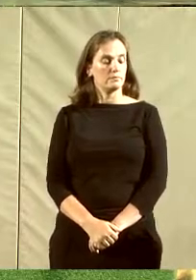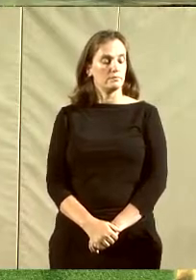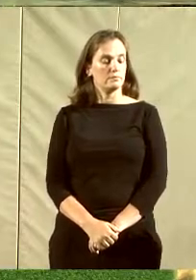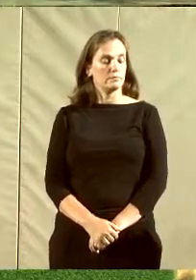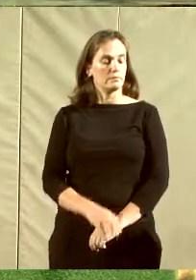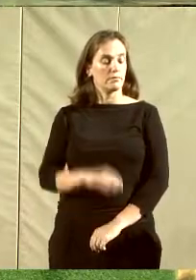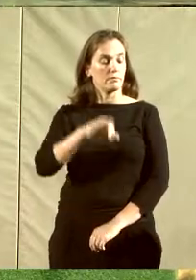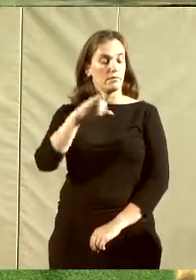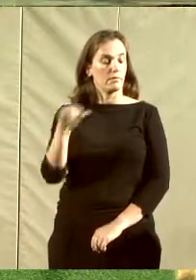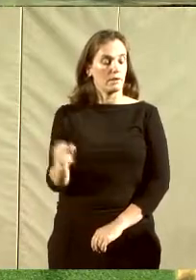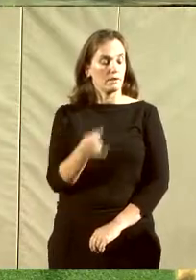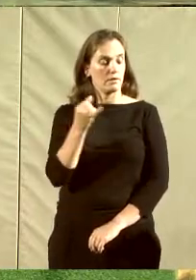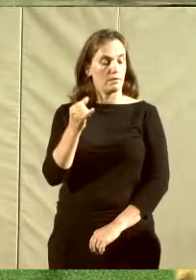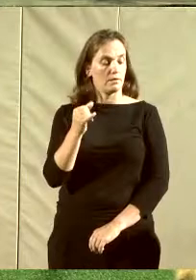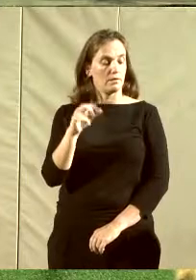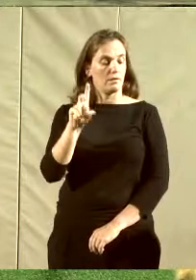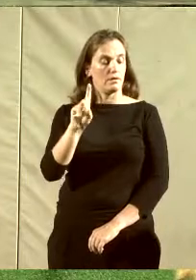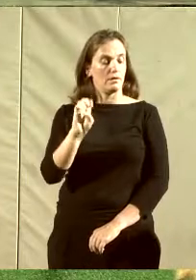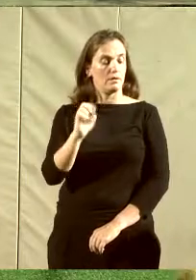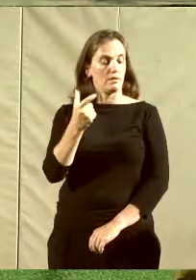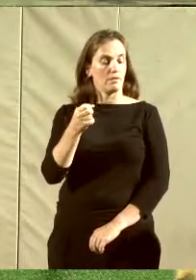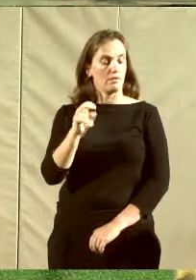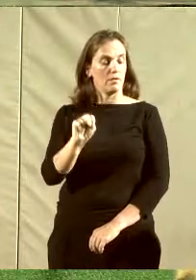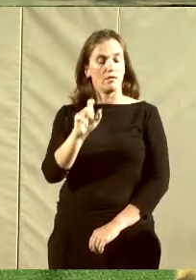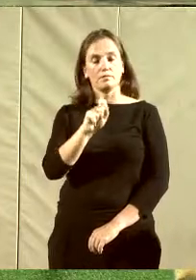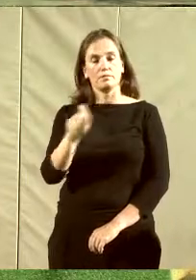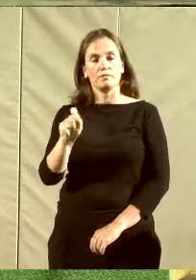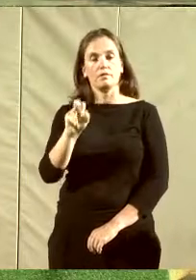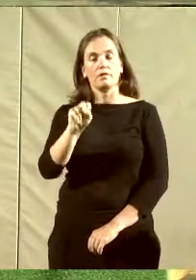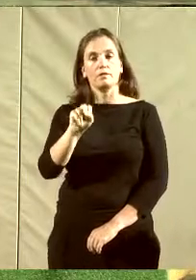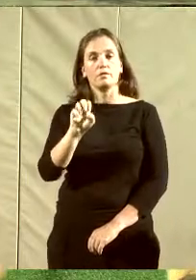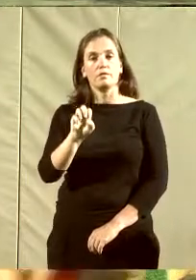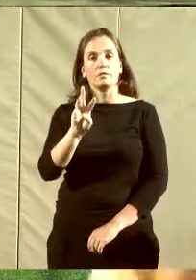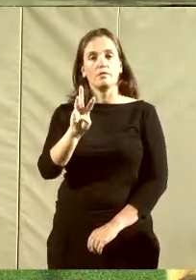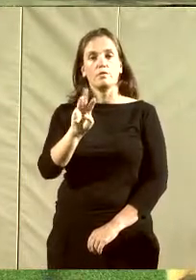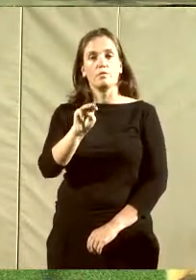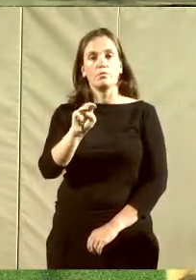Jaden Emily Degon Newman.